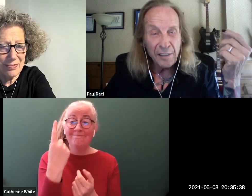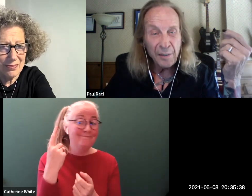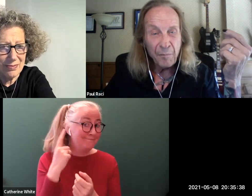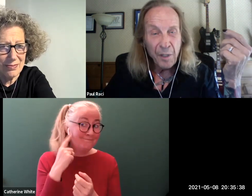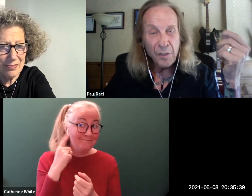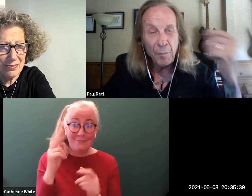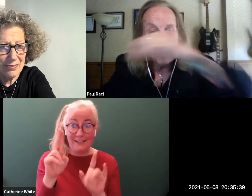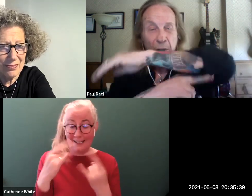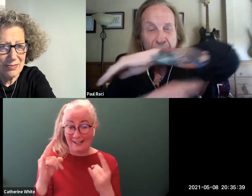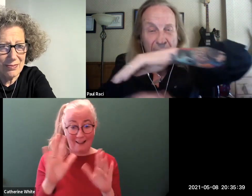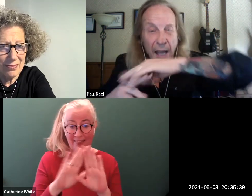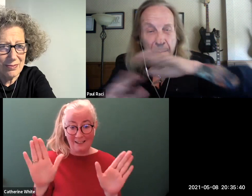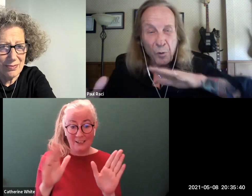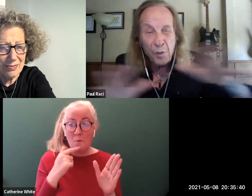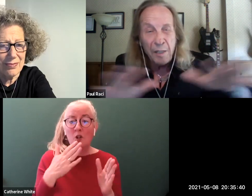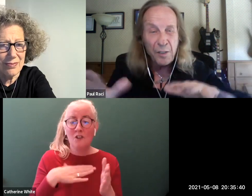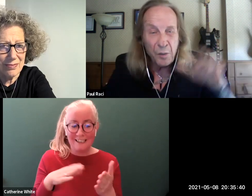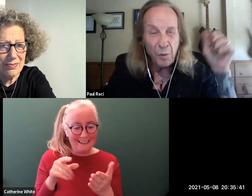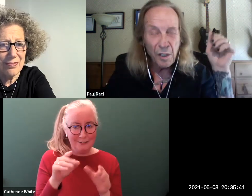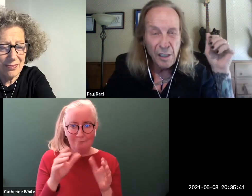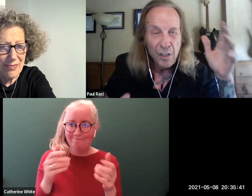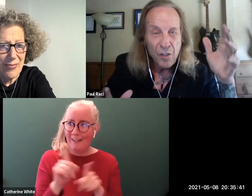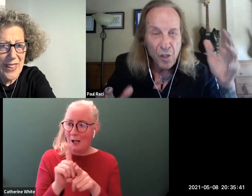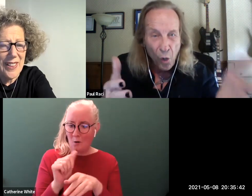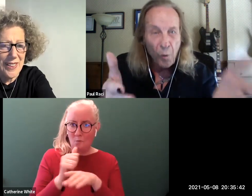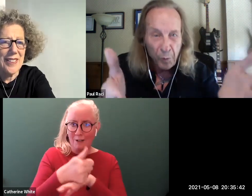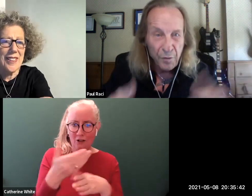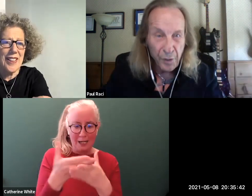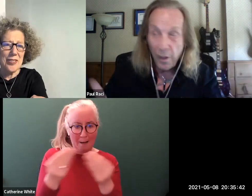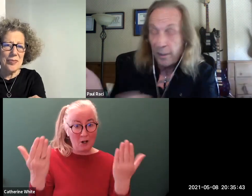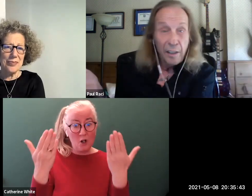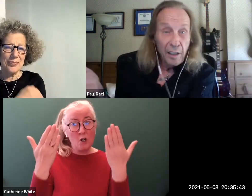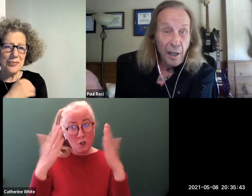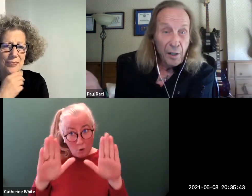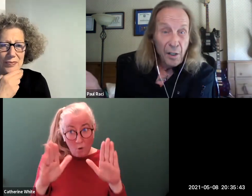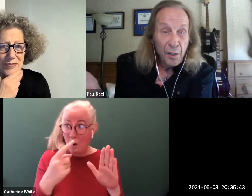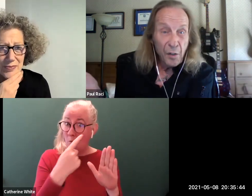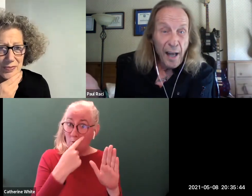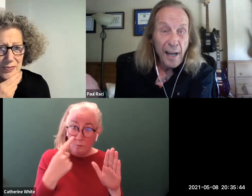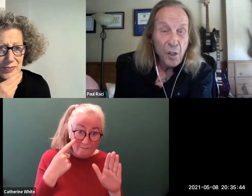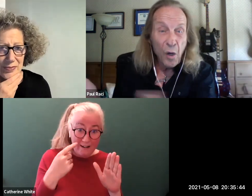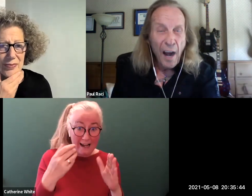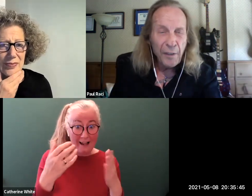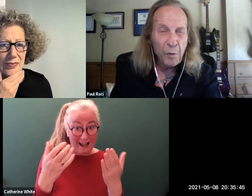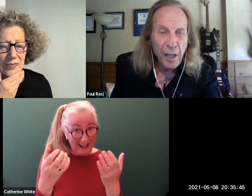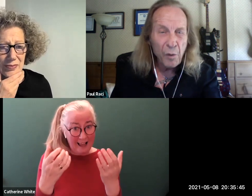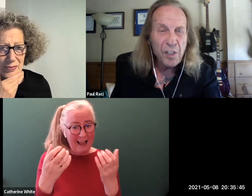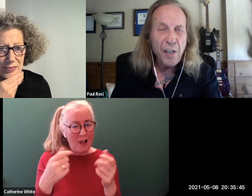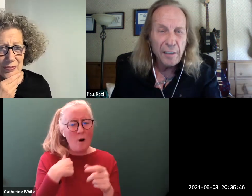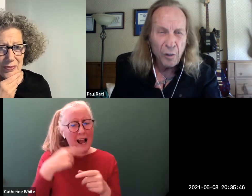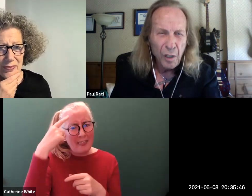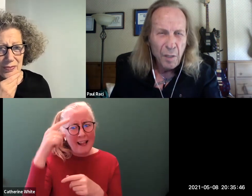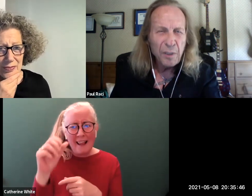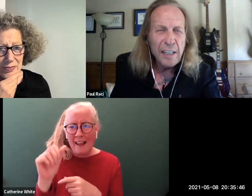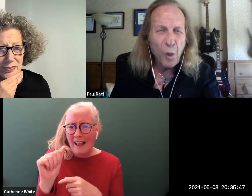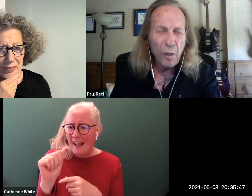that somebody to bridge that gap, so to speak, to show and prove to you that they're not, I think it was Aristotle